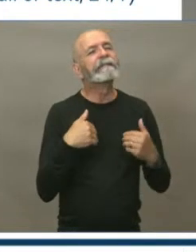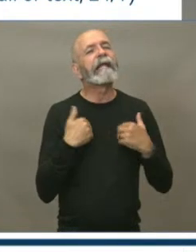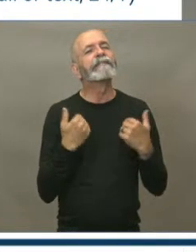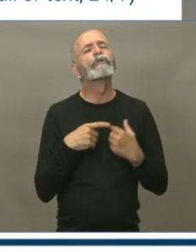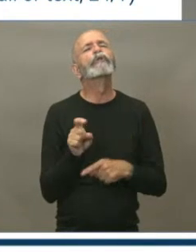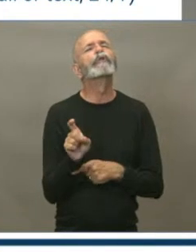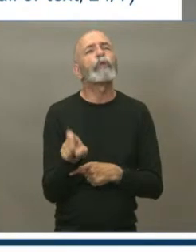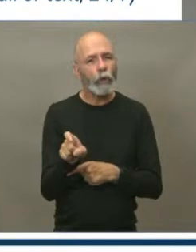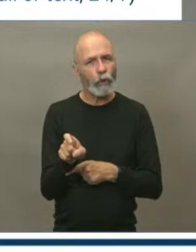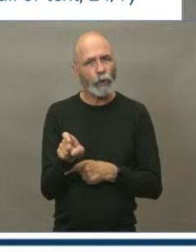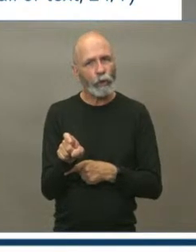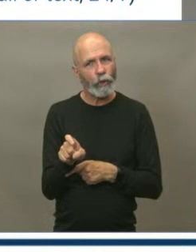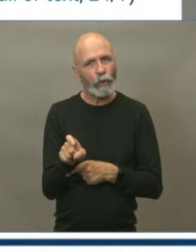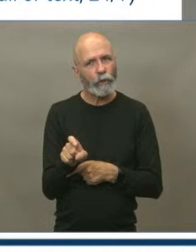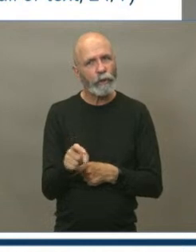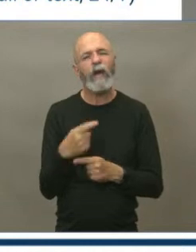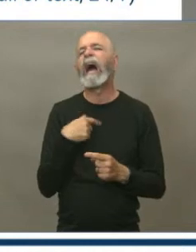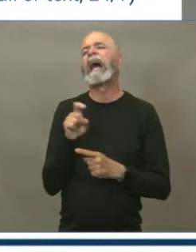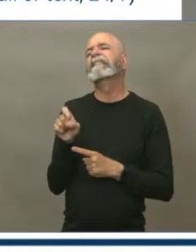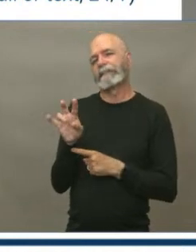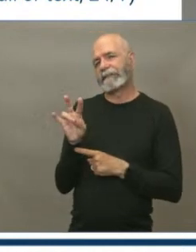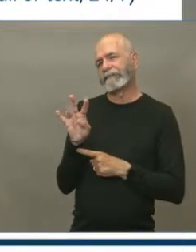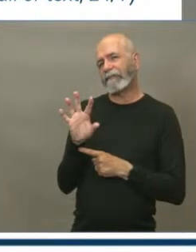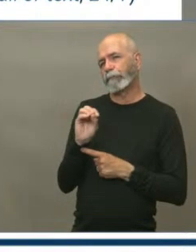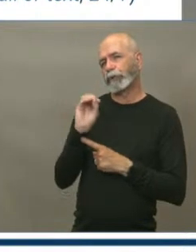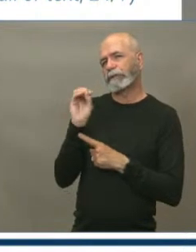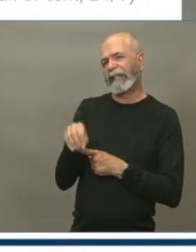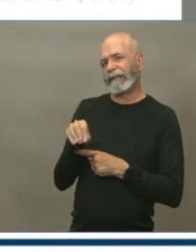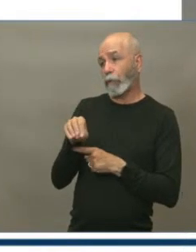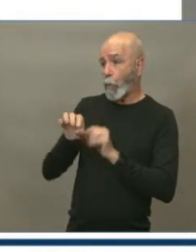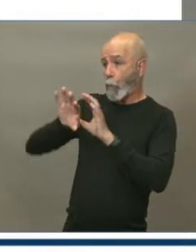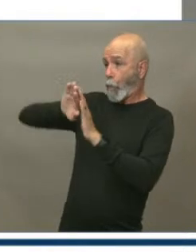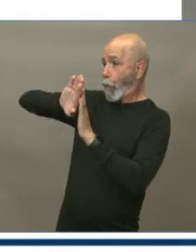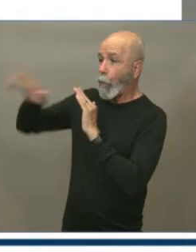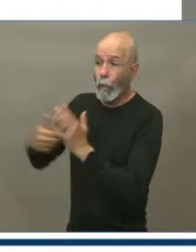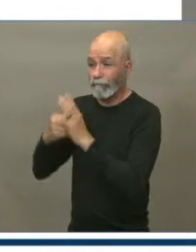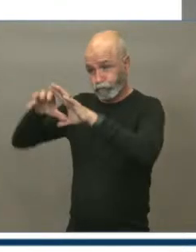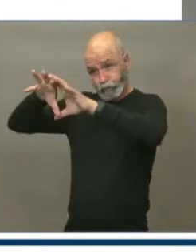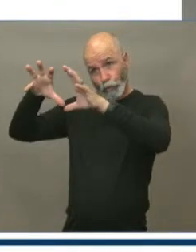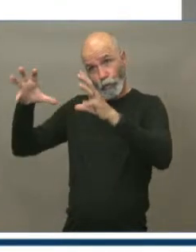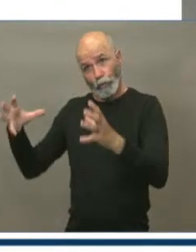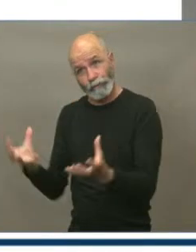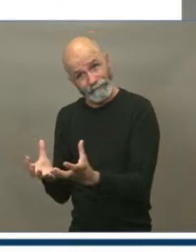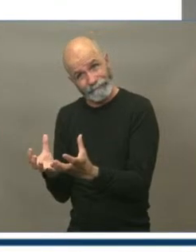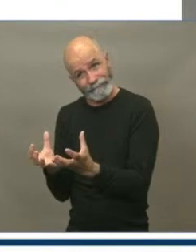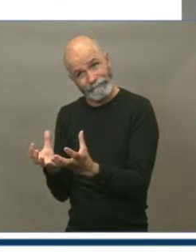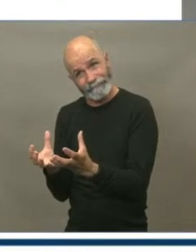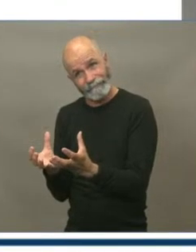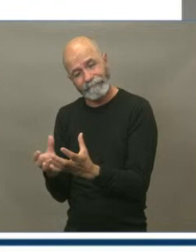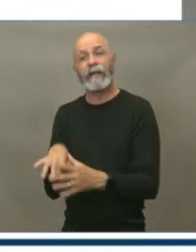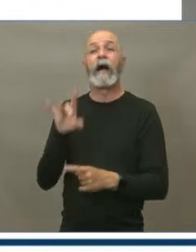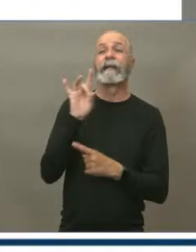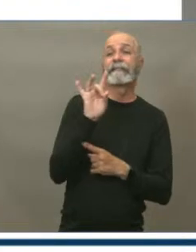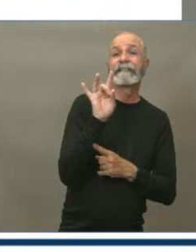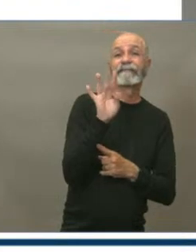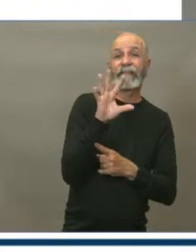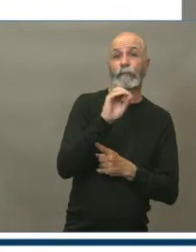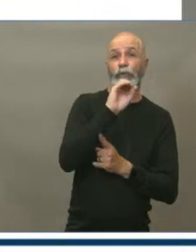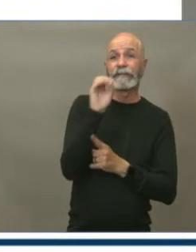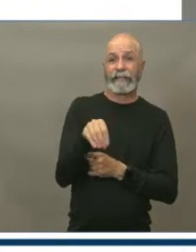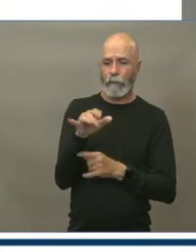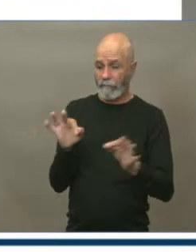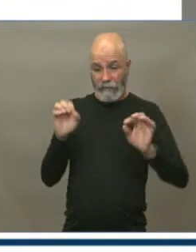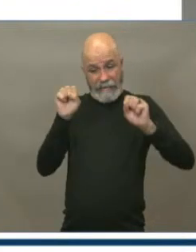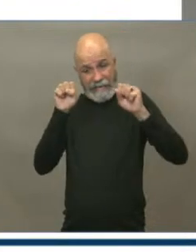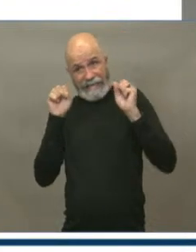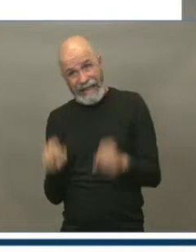at least 75% of the entire population, we need 85% of eligible Nova Scotians to get the